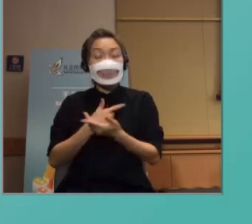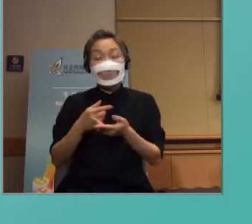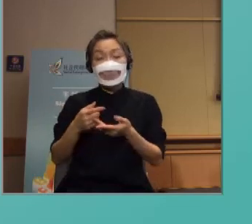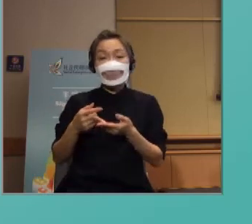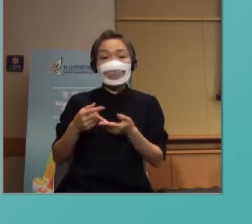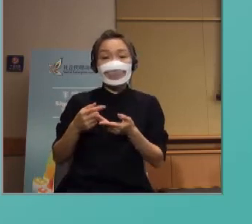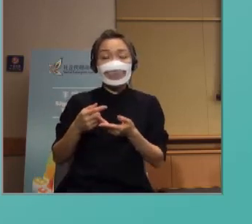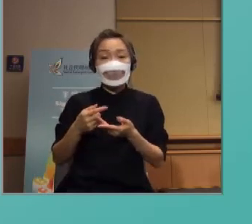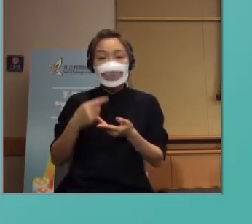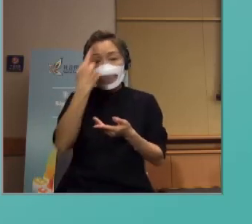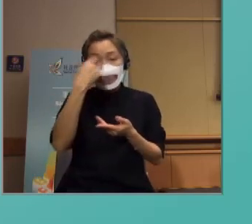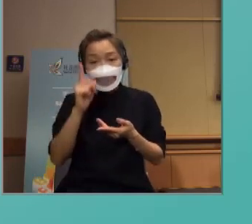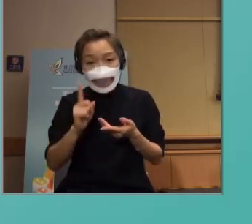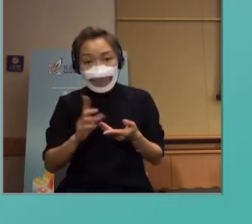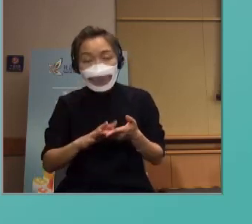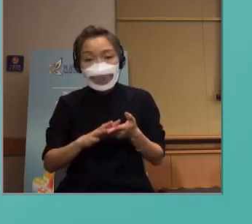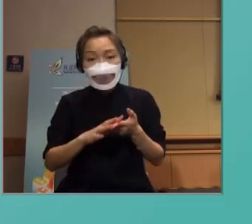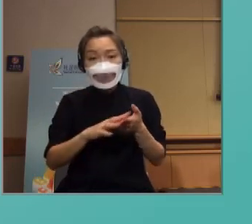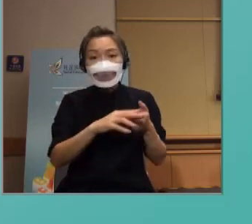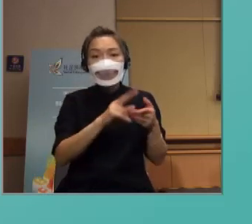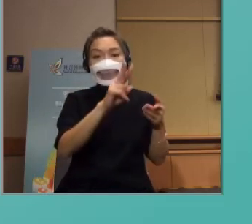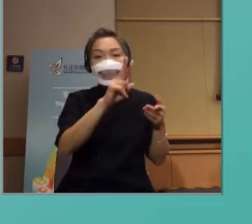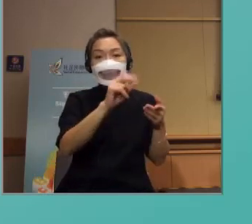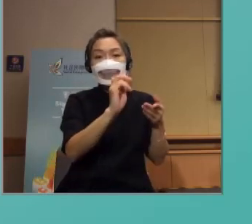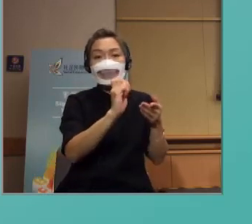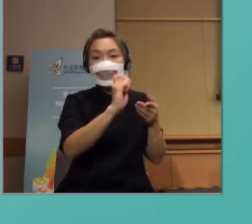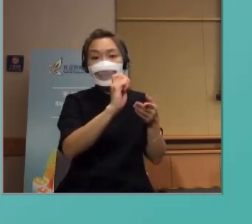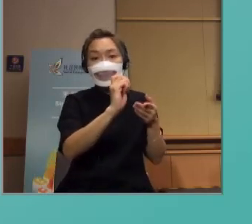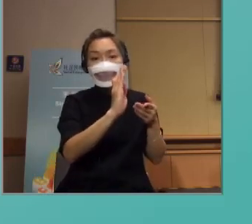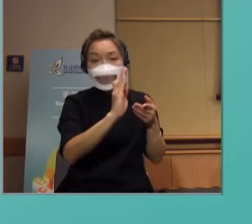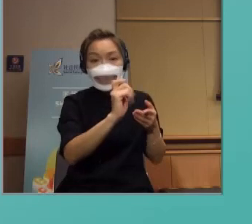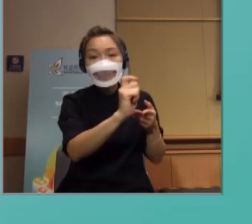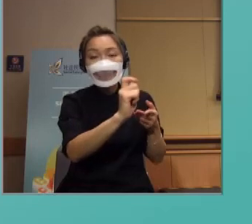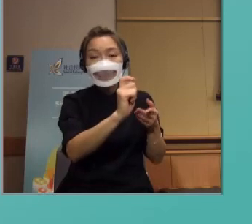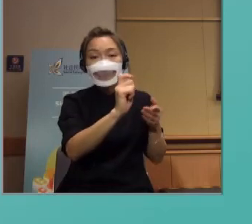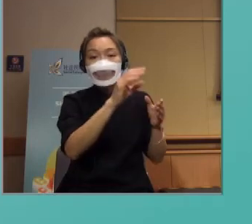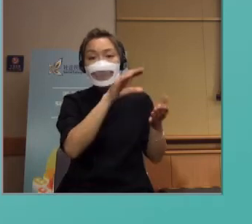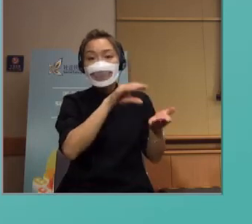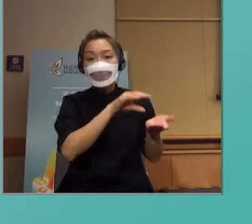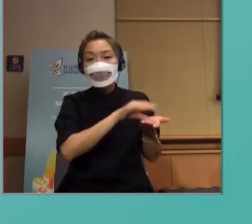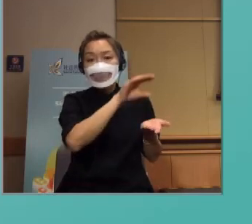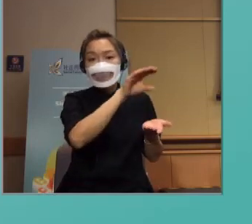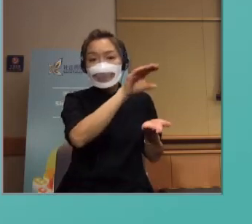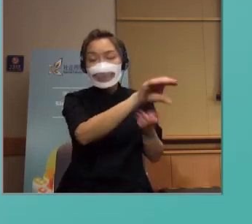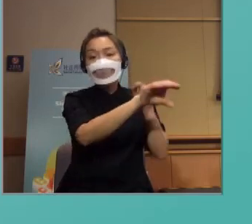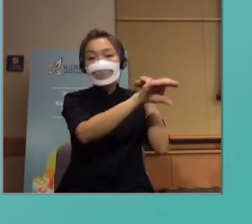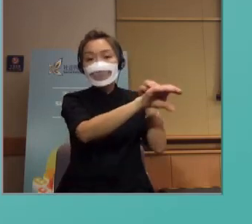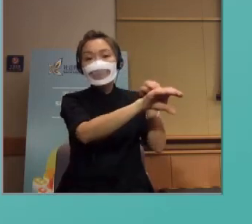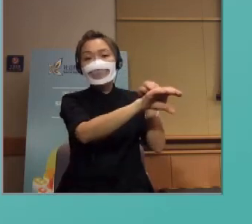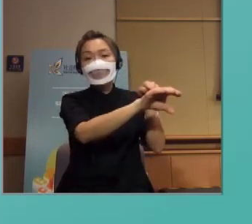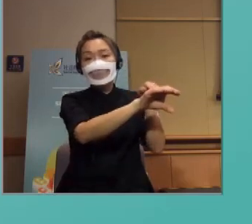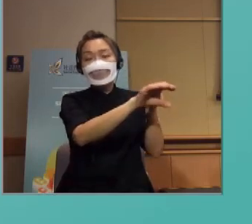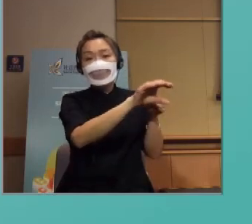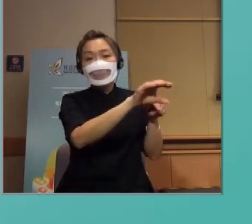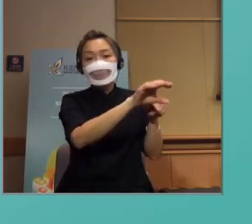bigger sort of investing arm of Mavian, which is a company based in the US but has an office in